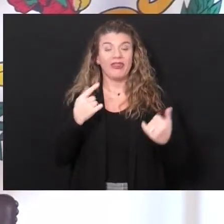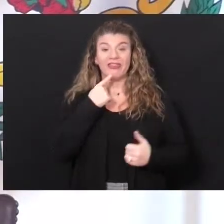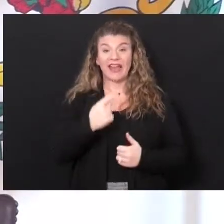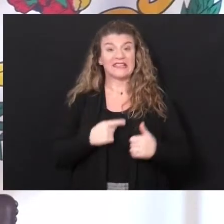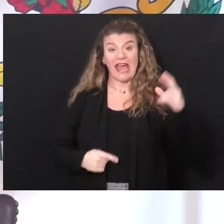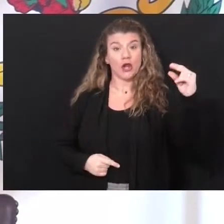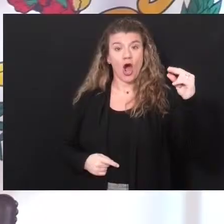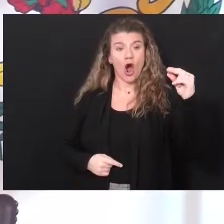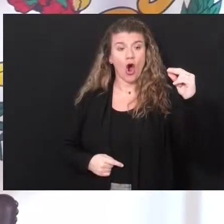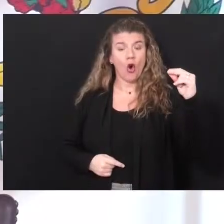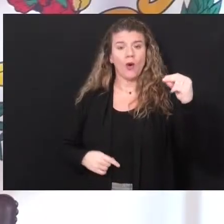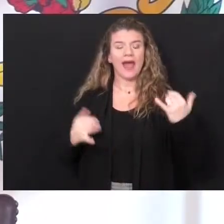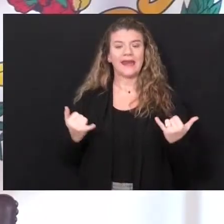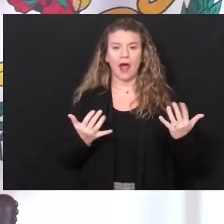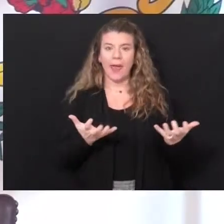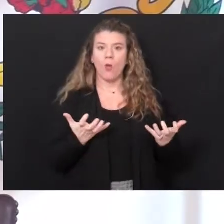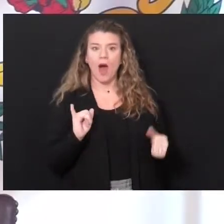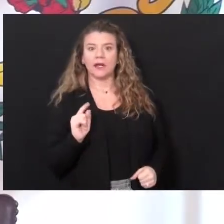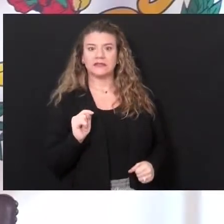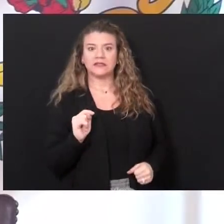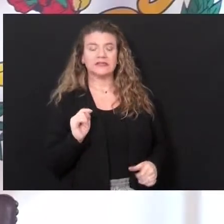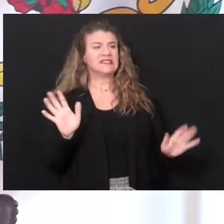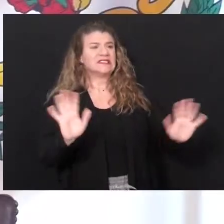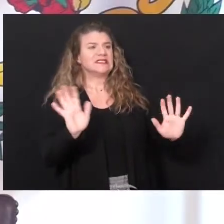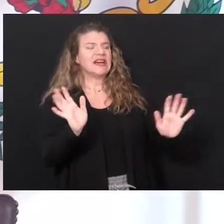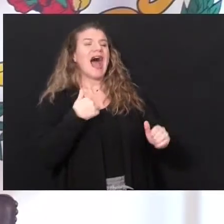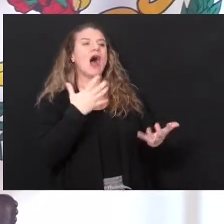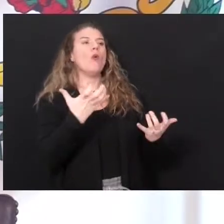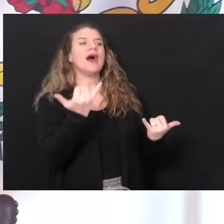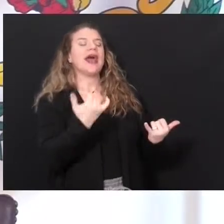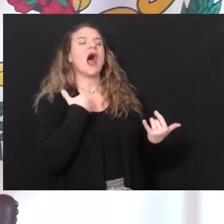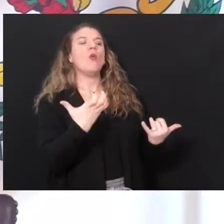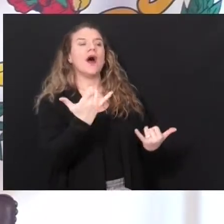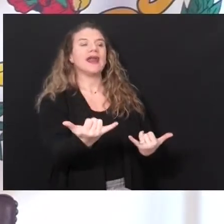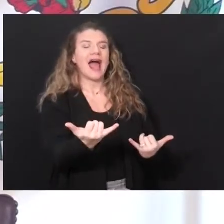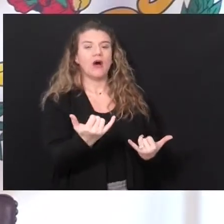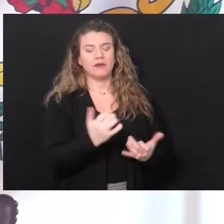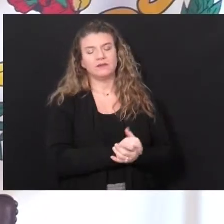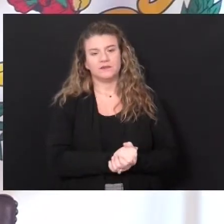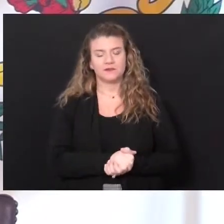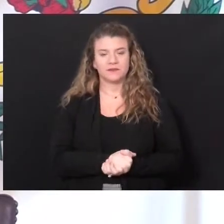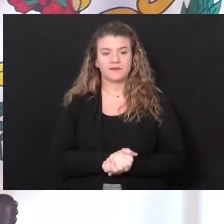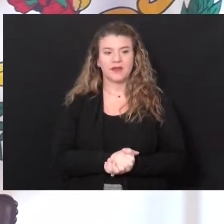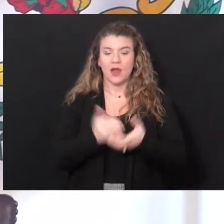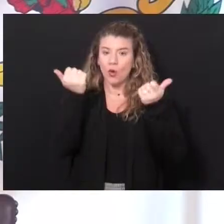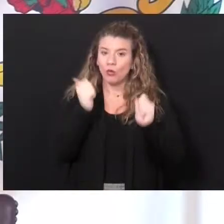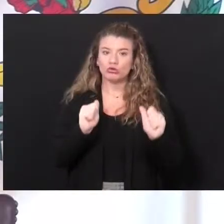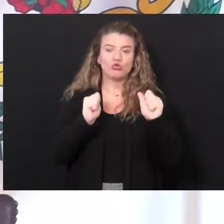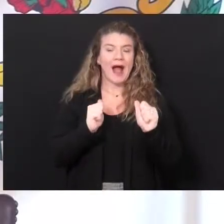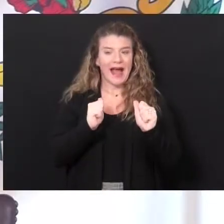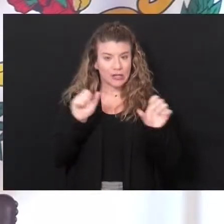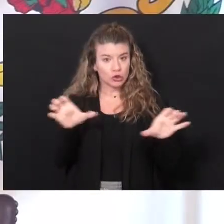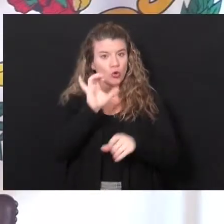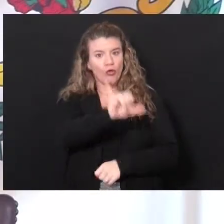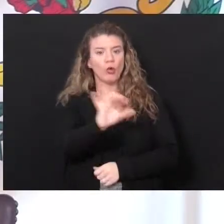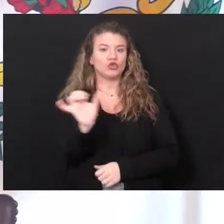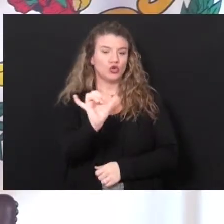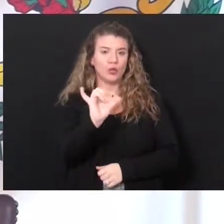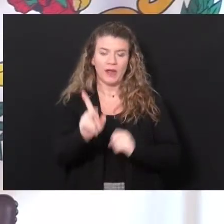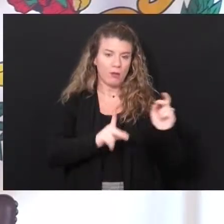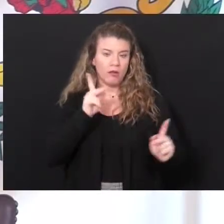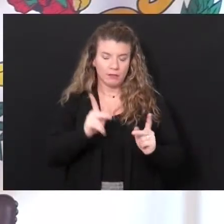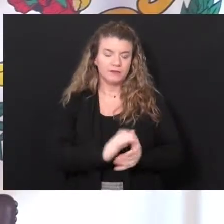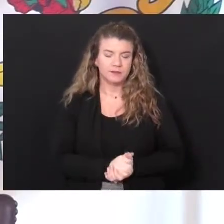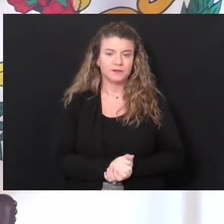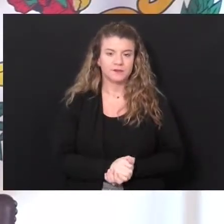didn't take it the first go round, you know, are now saying, oh, no, I want it, and everything. And we're trying to get to them too. And